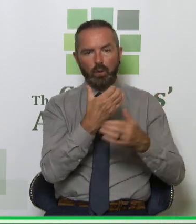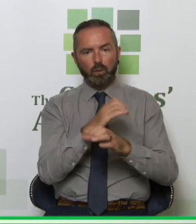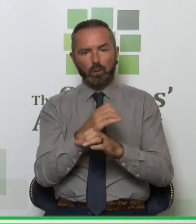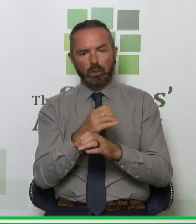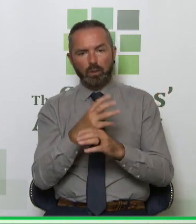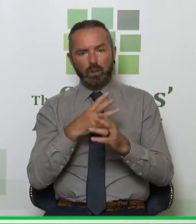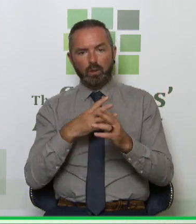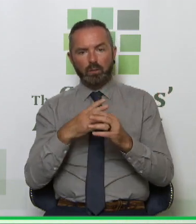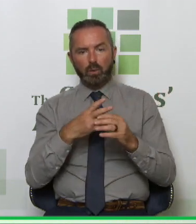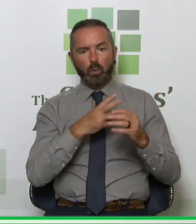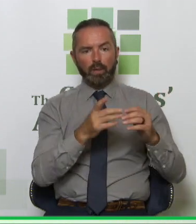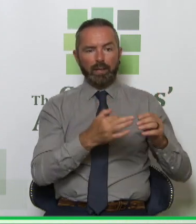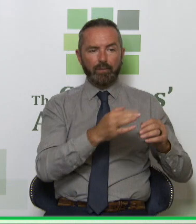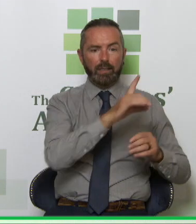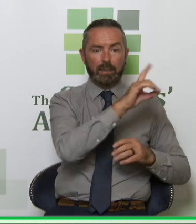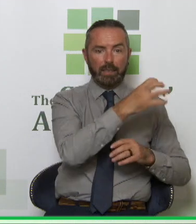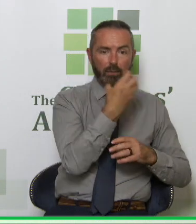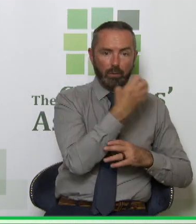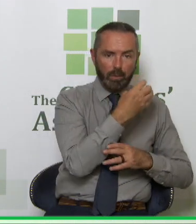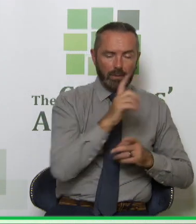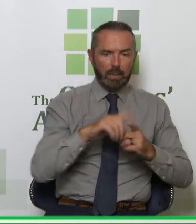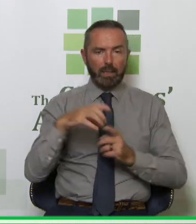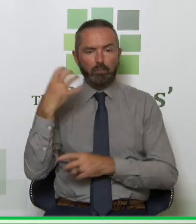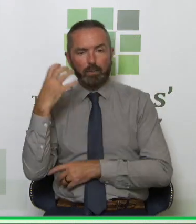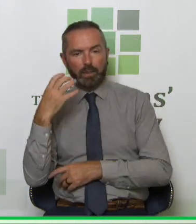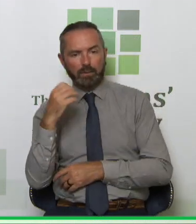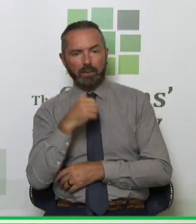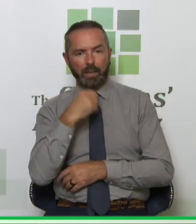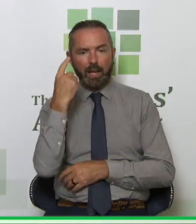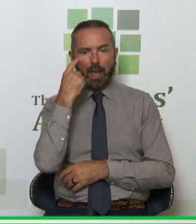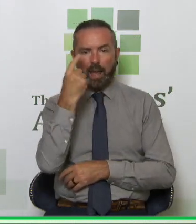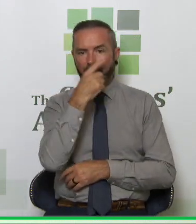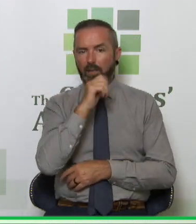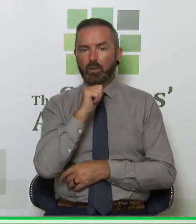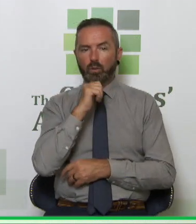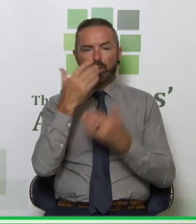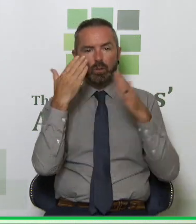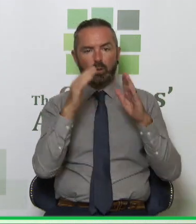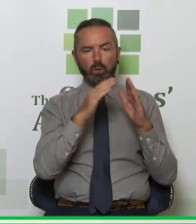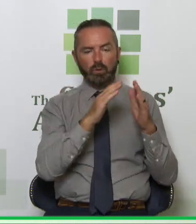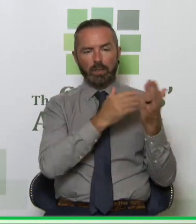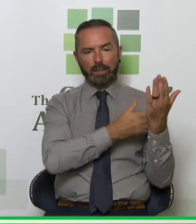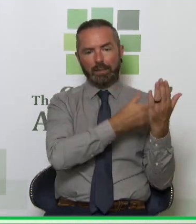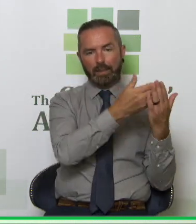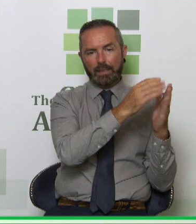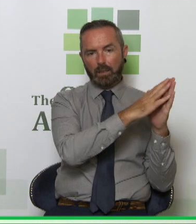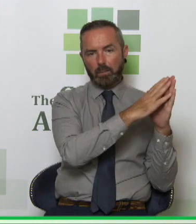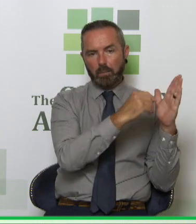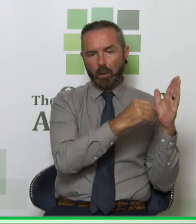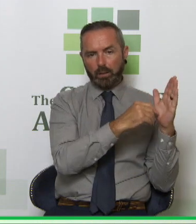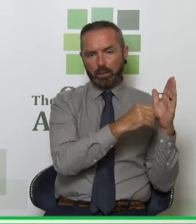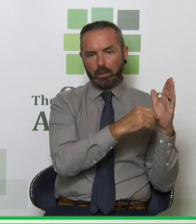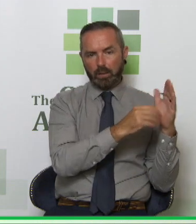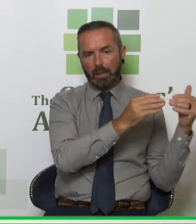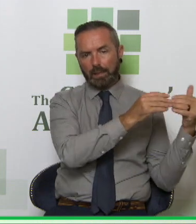drugs are criminalized. So the evidence does not suggest that the legal model in Portugal of decriminalization is the